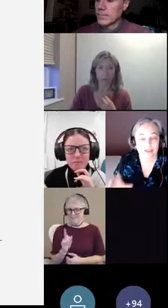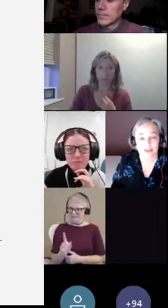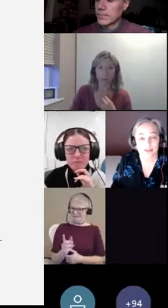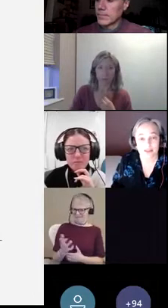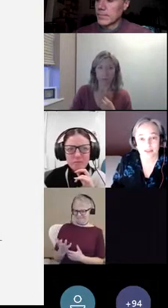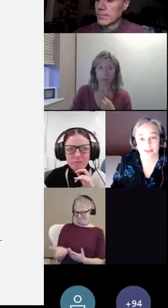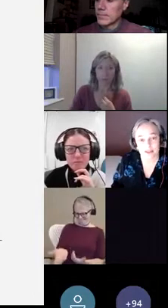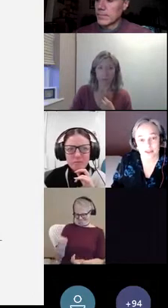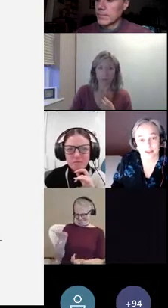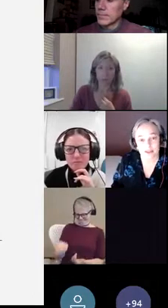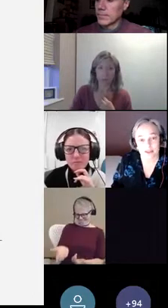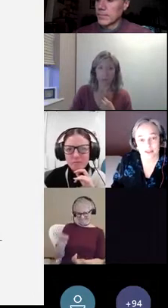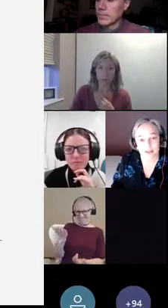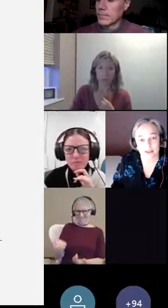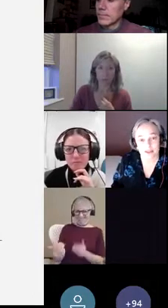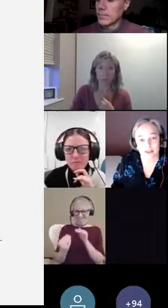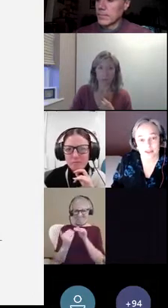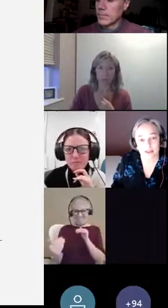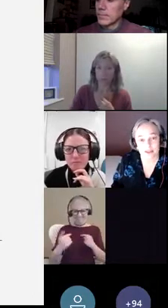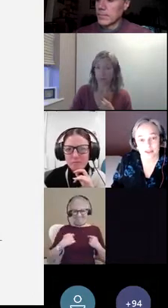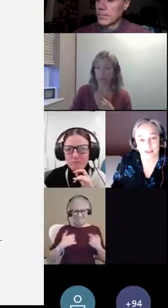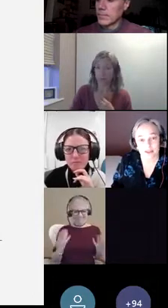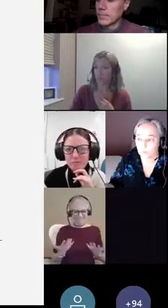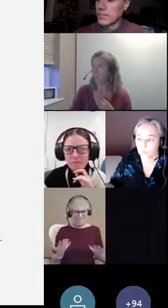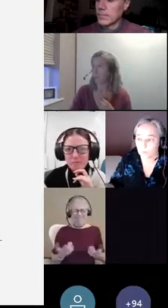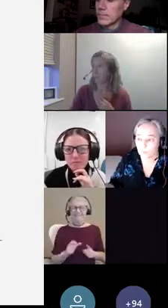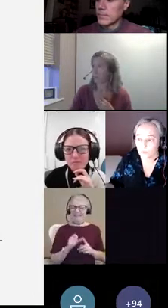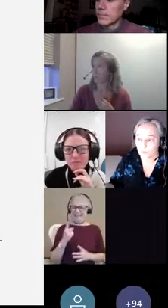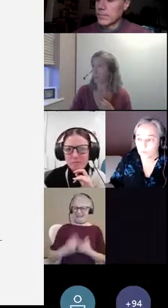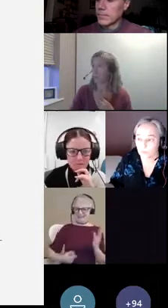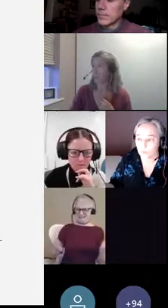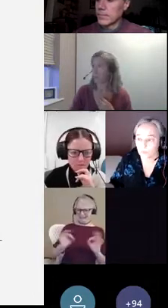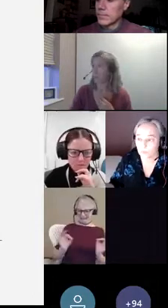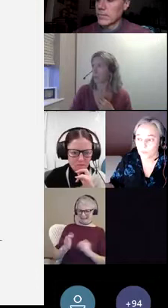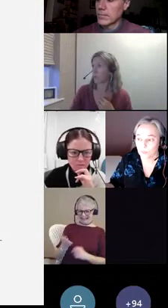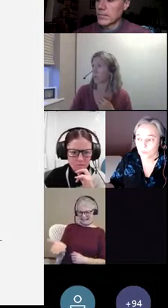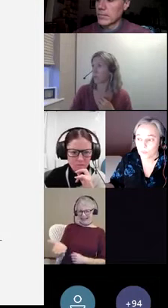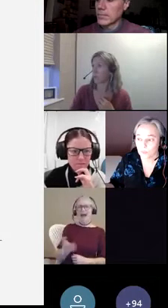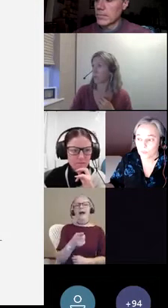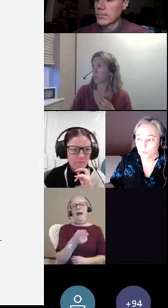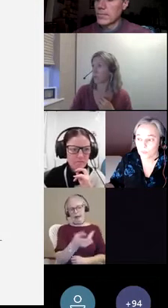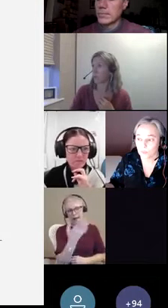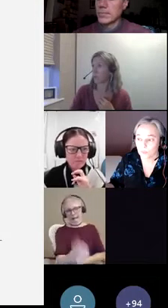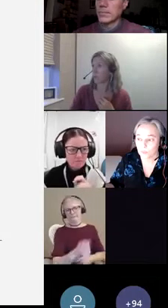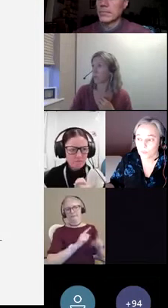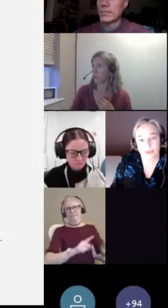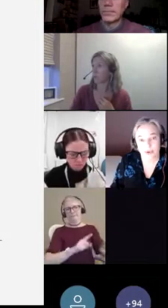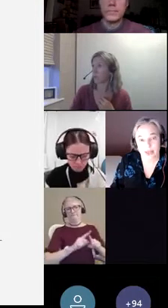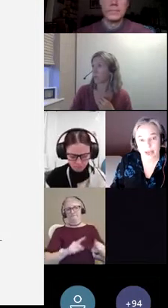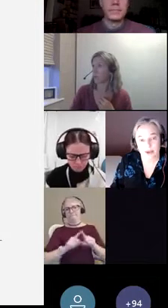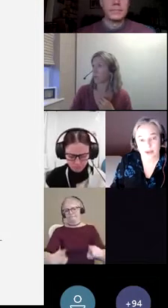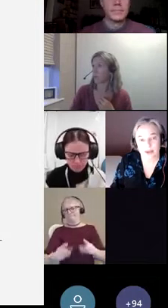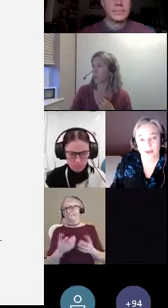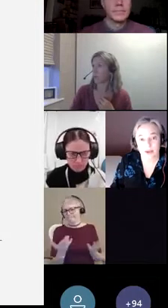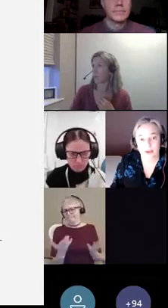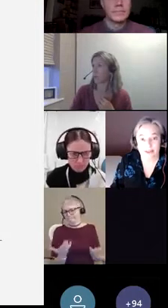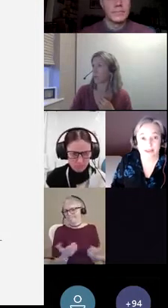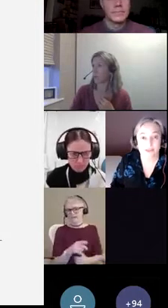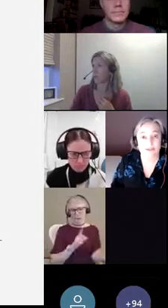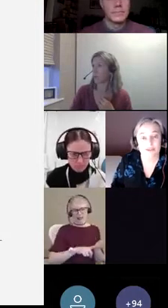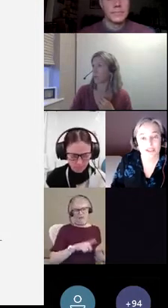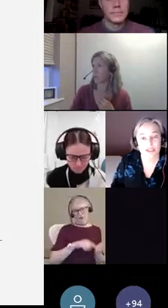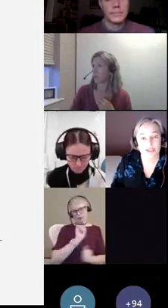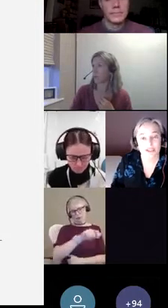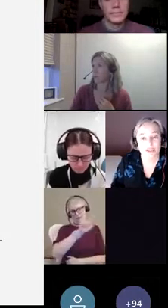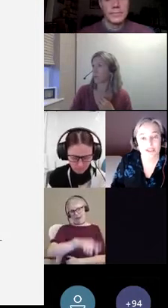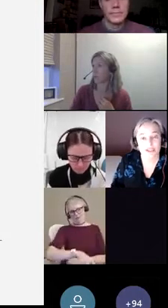have diversity there and inclusive characters. So we have on the screen here an example of a Lectora character who has a